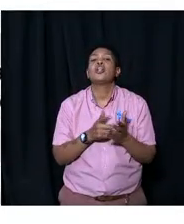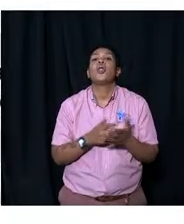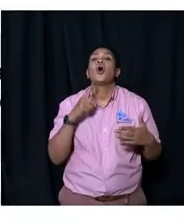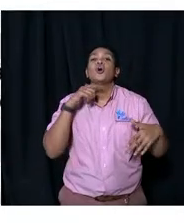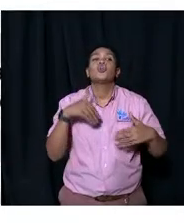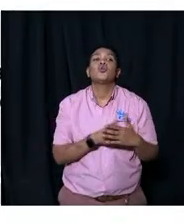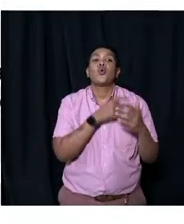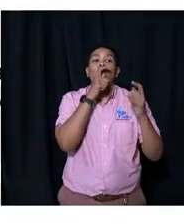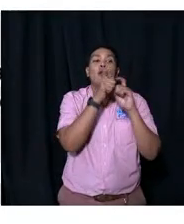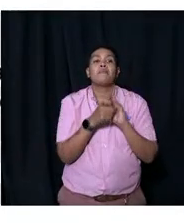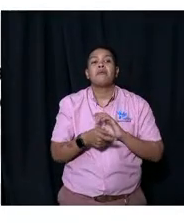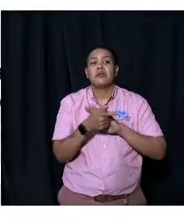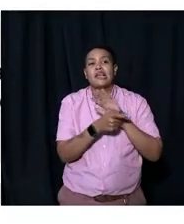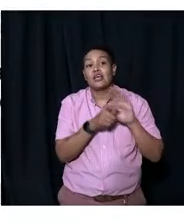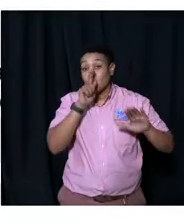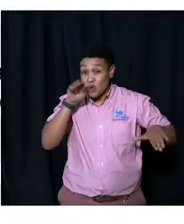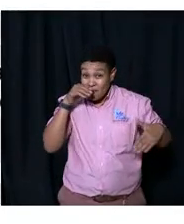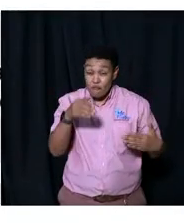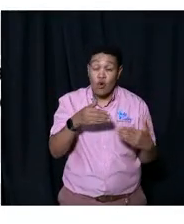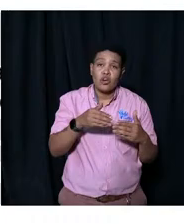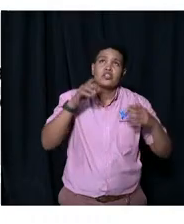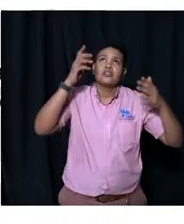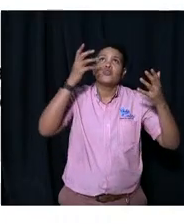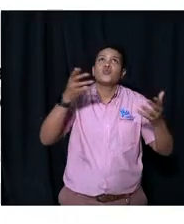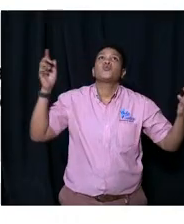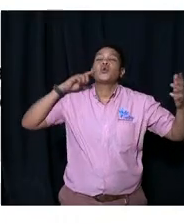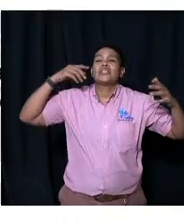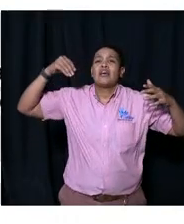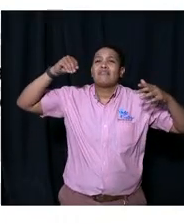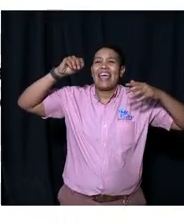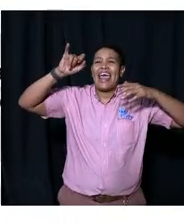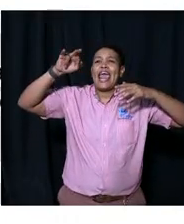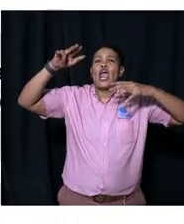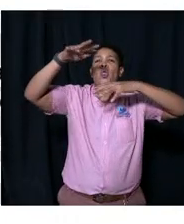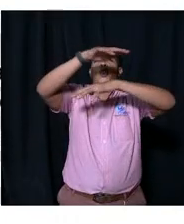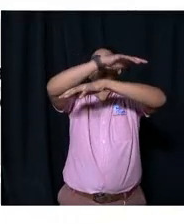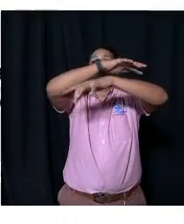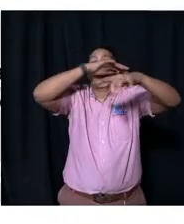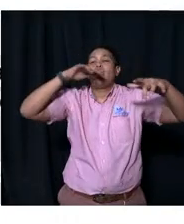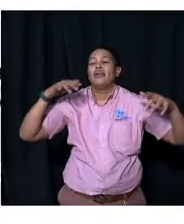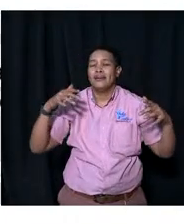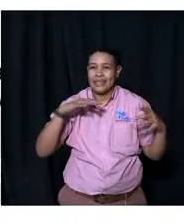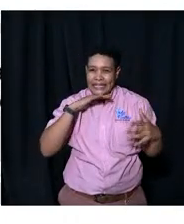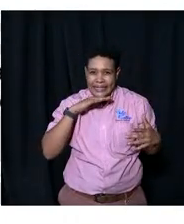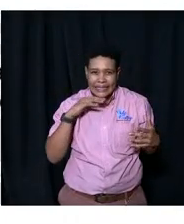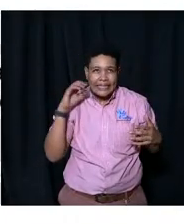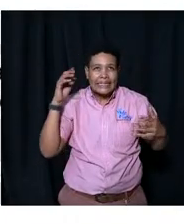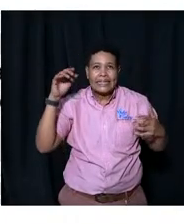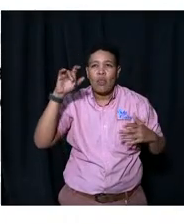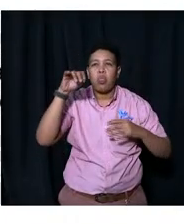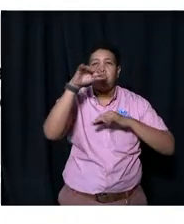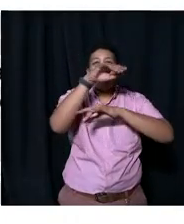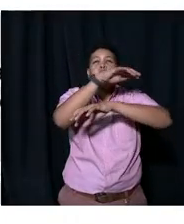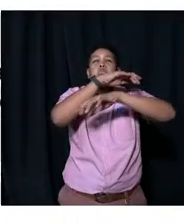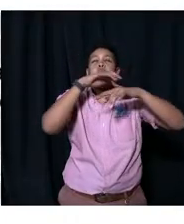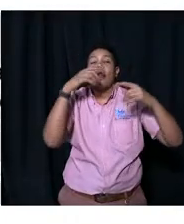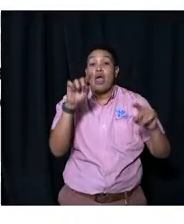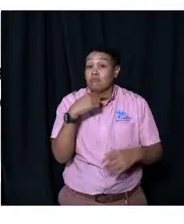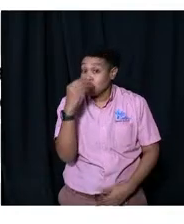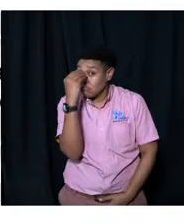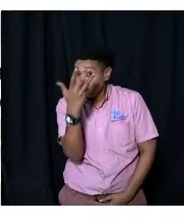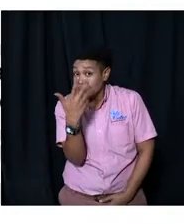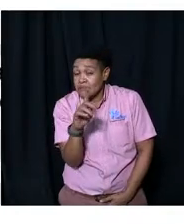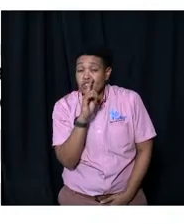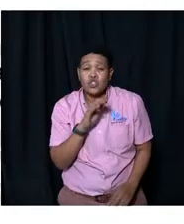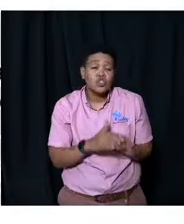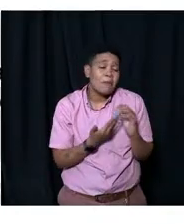amended legislation to address the source of emissions of air pollution. And in fact, I had said before, Jamaica has a